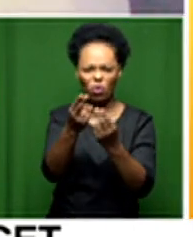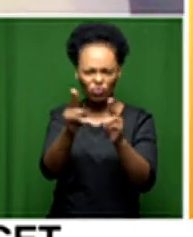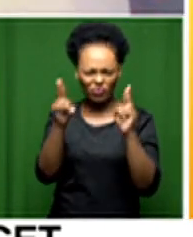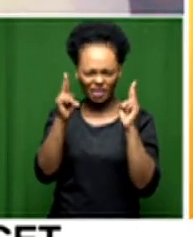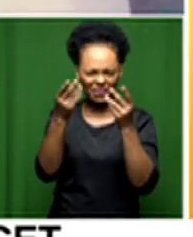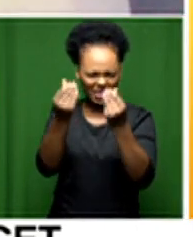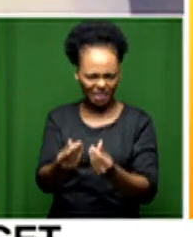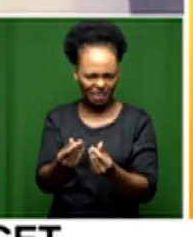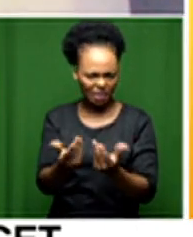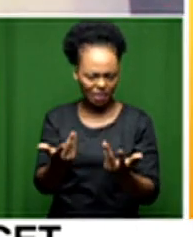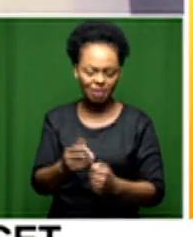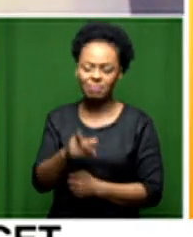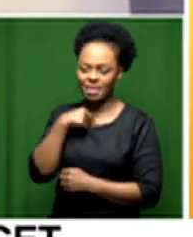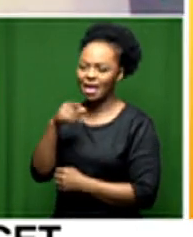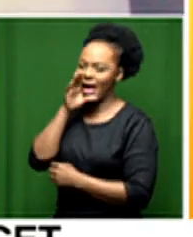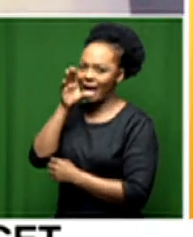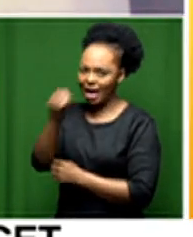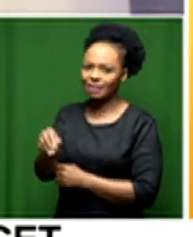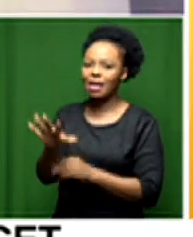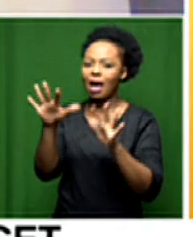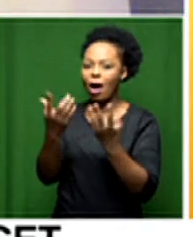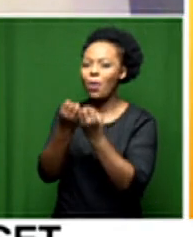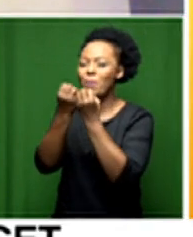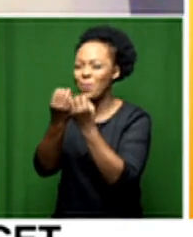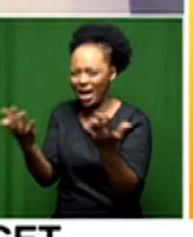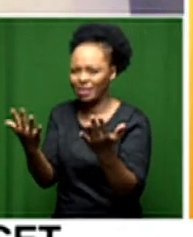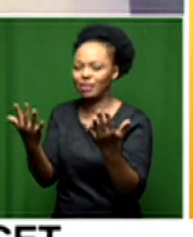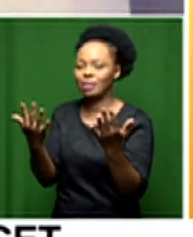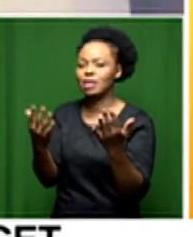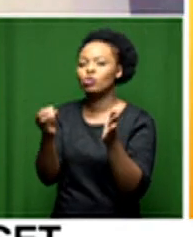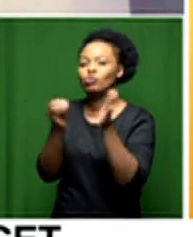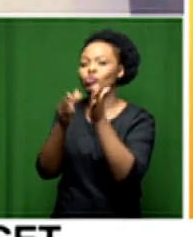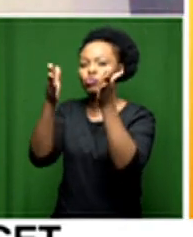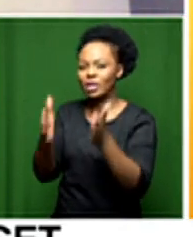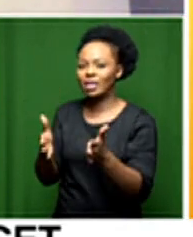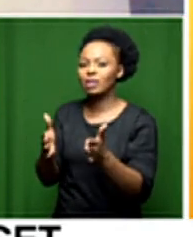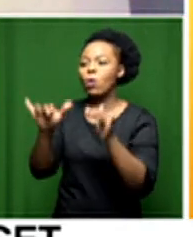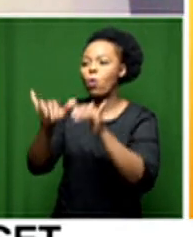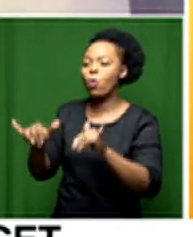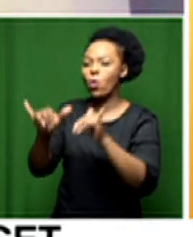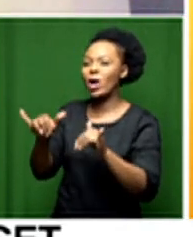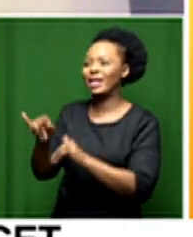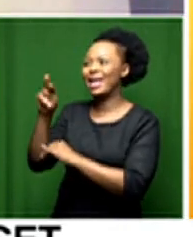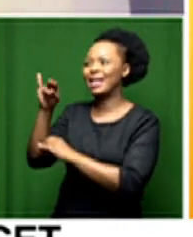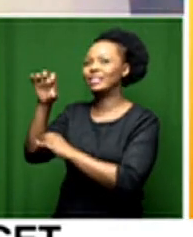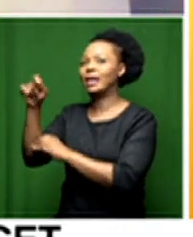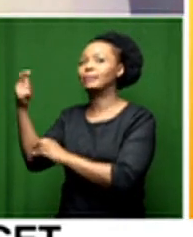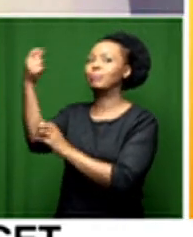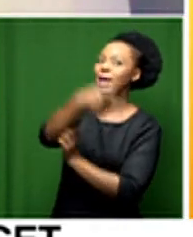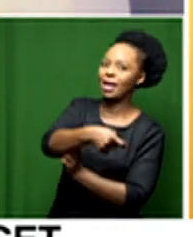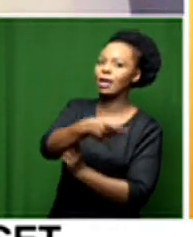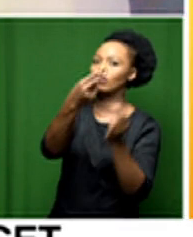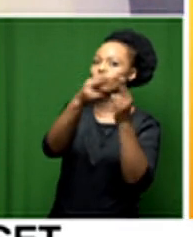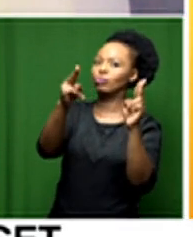asked the question, how many students are still waiting on Nasfas to actually pay